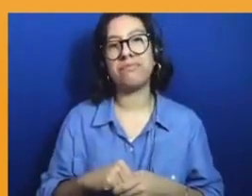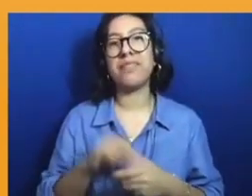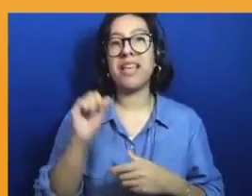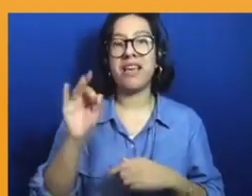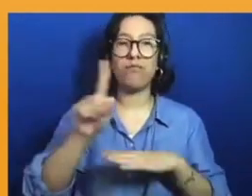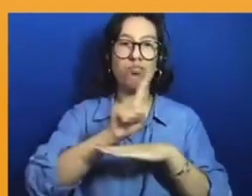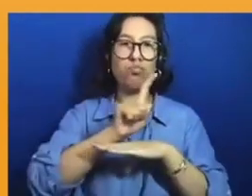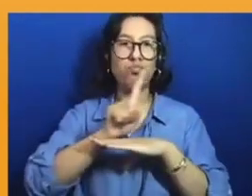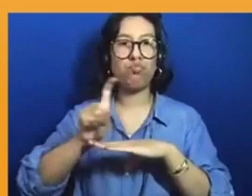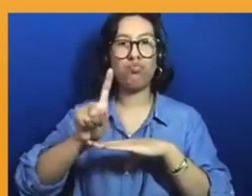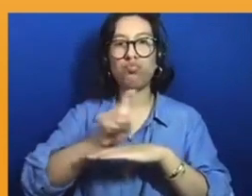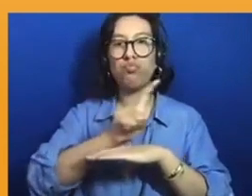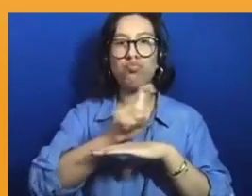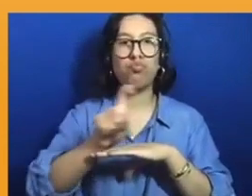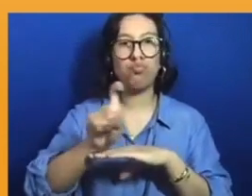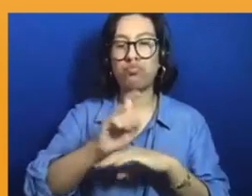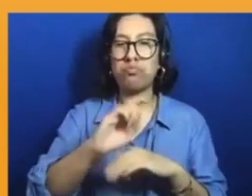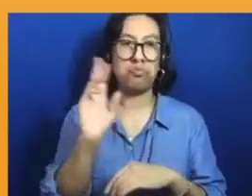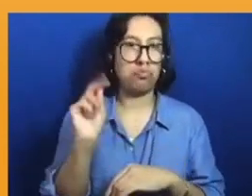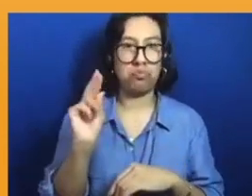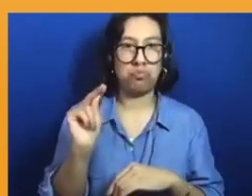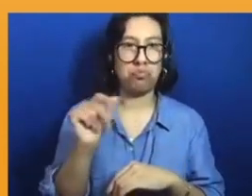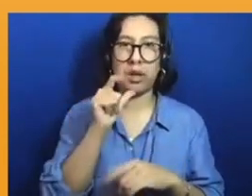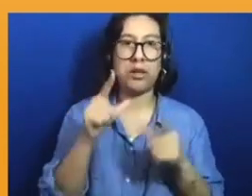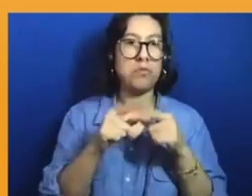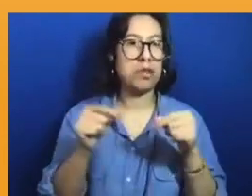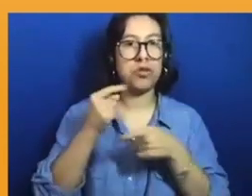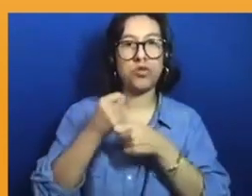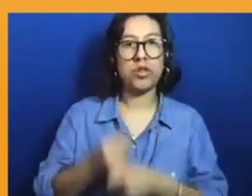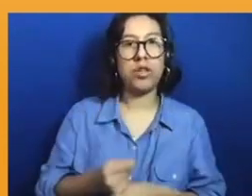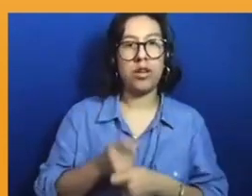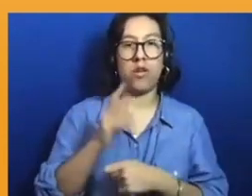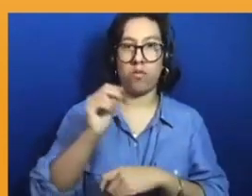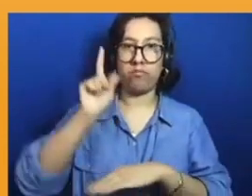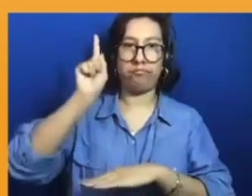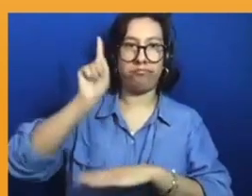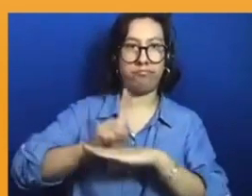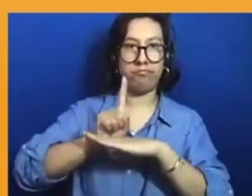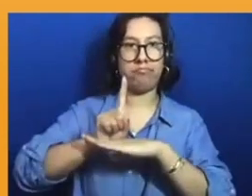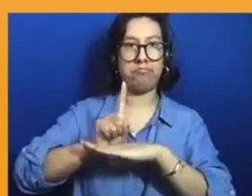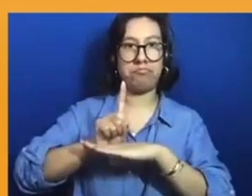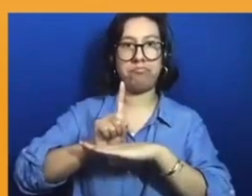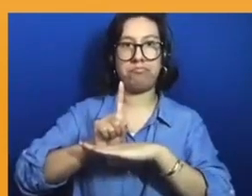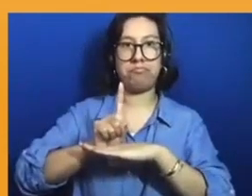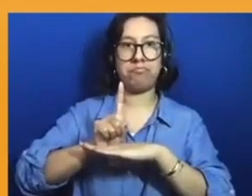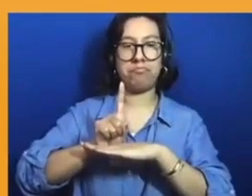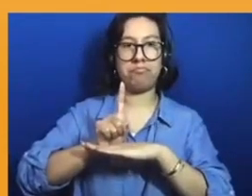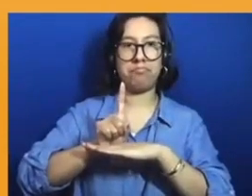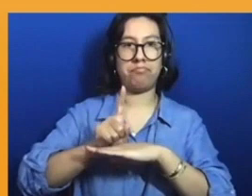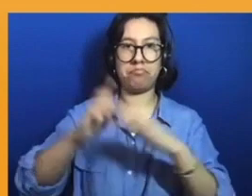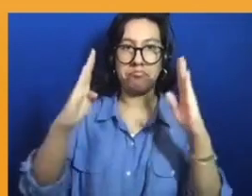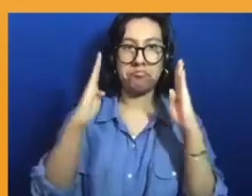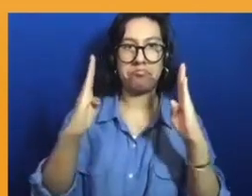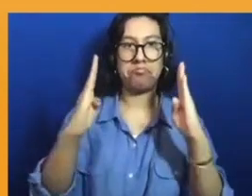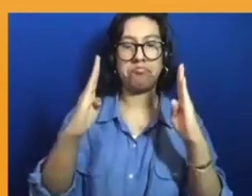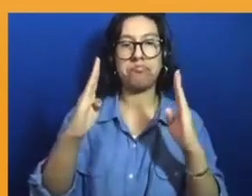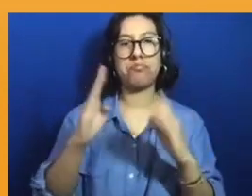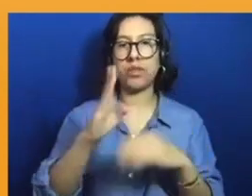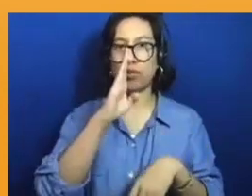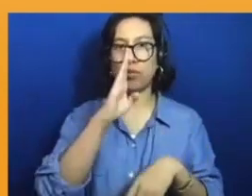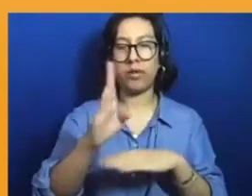hips back and forth. We have to put that hip straight, keep it. And